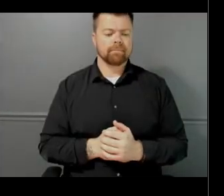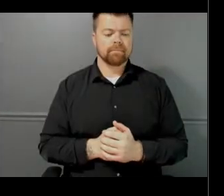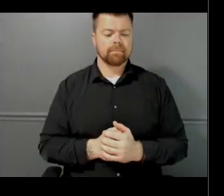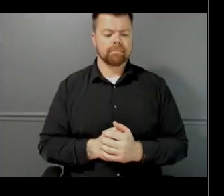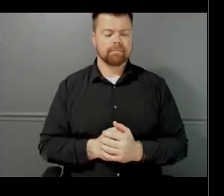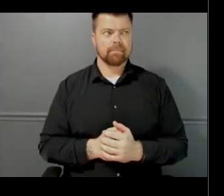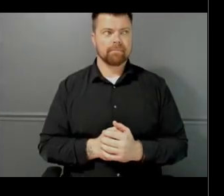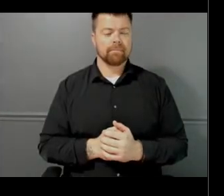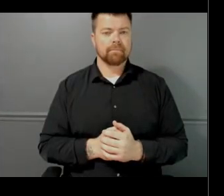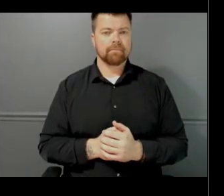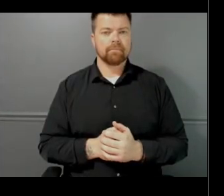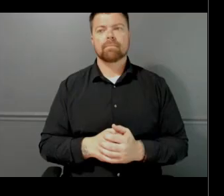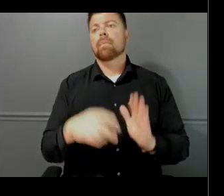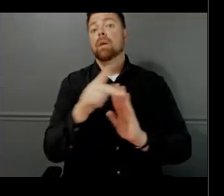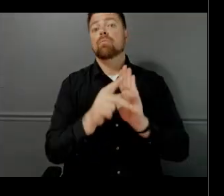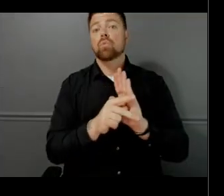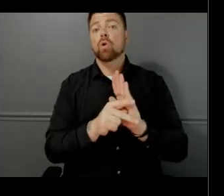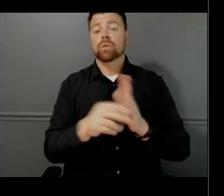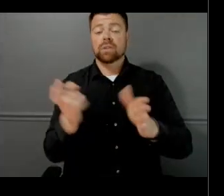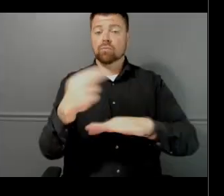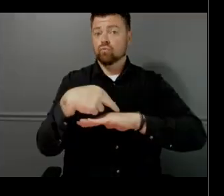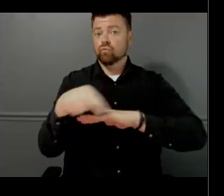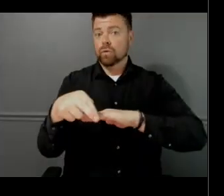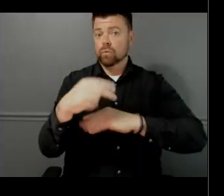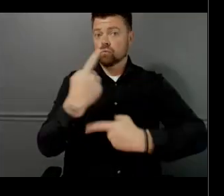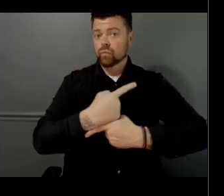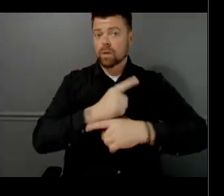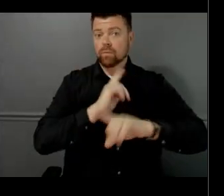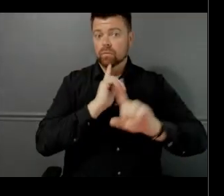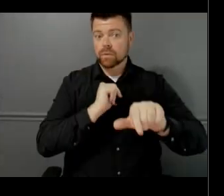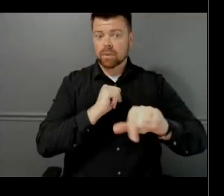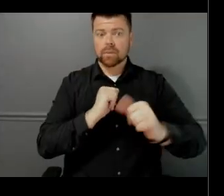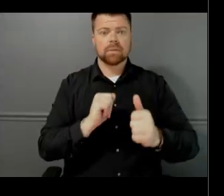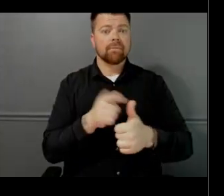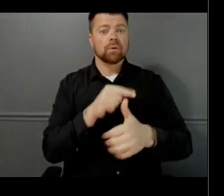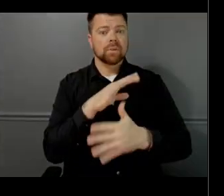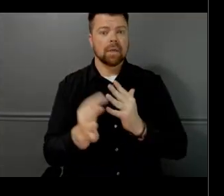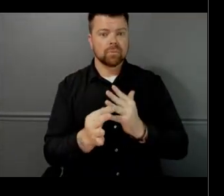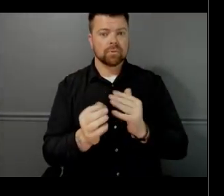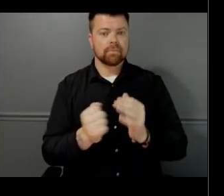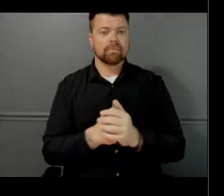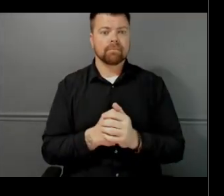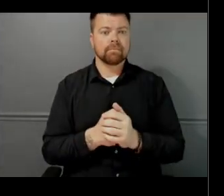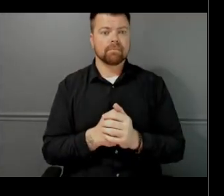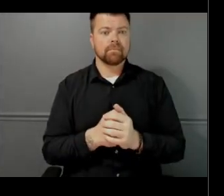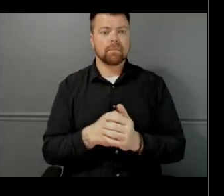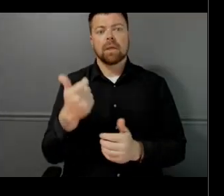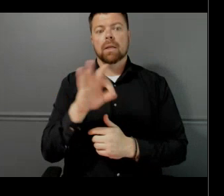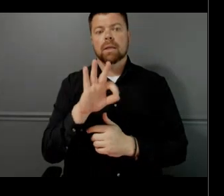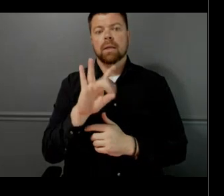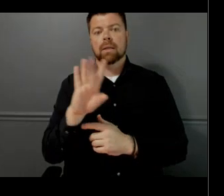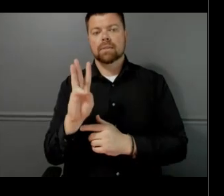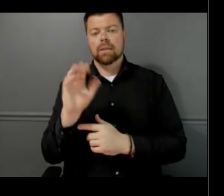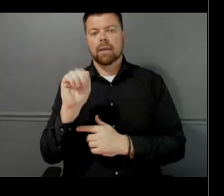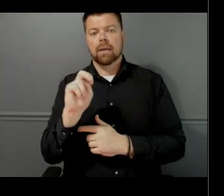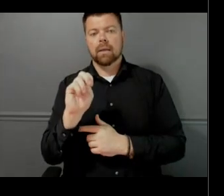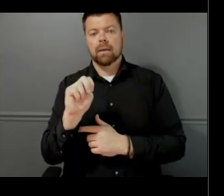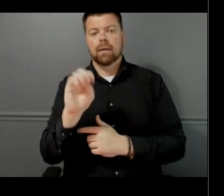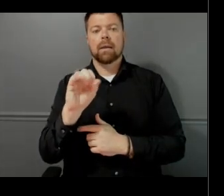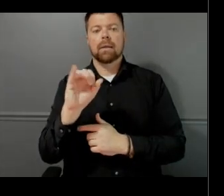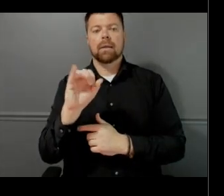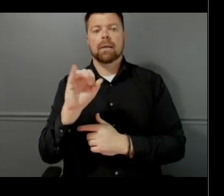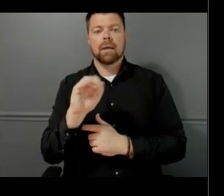The guidelines reference, the correct answer was the first option, the 1986